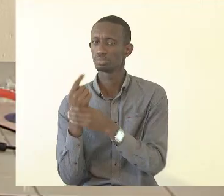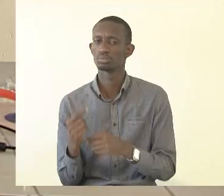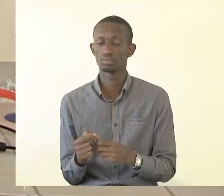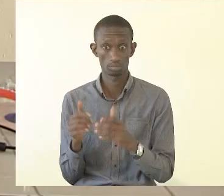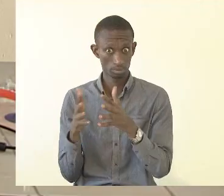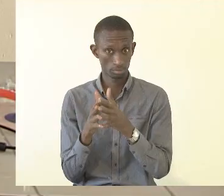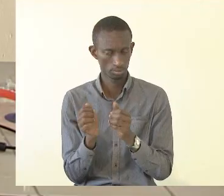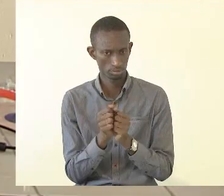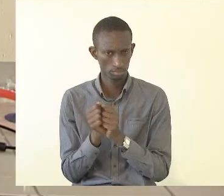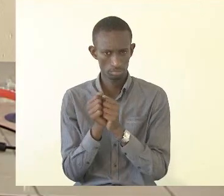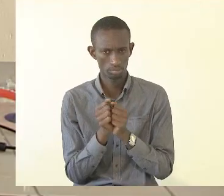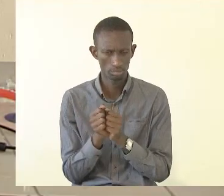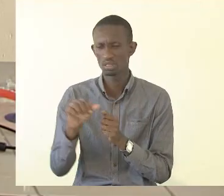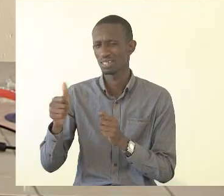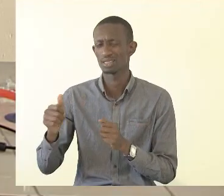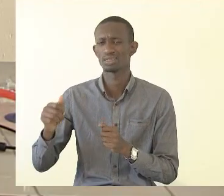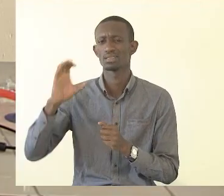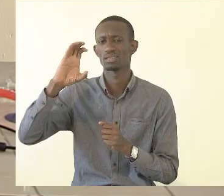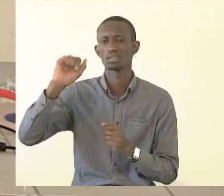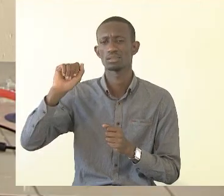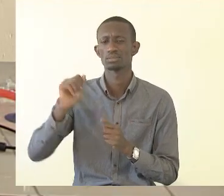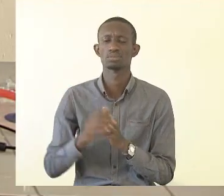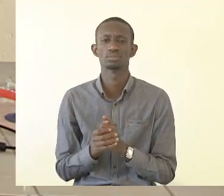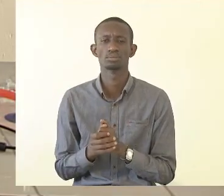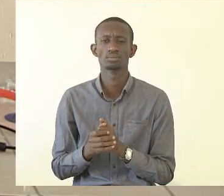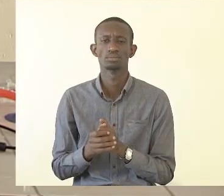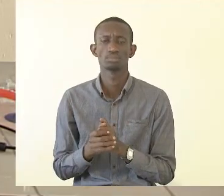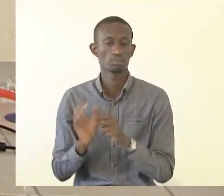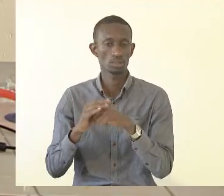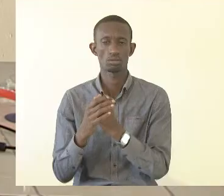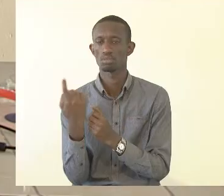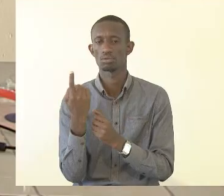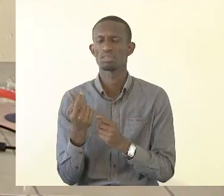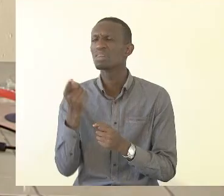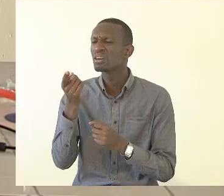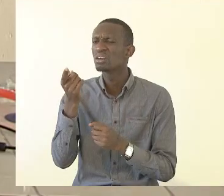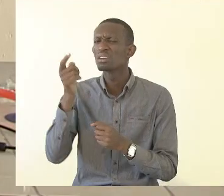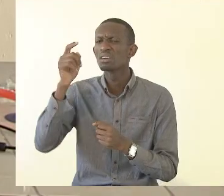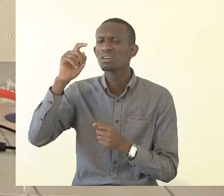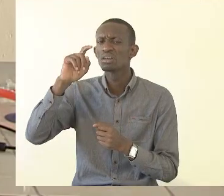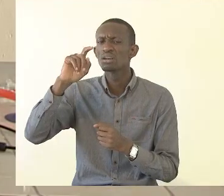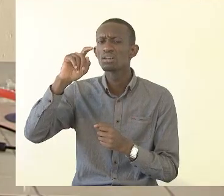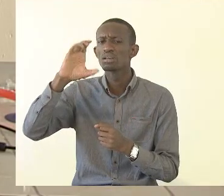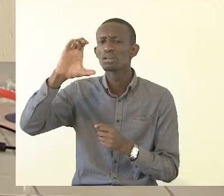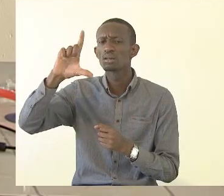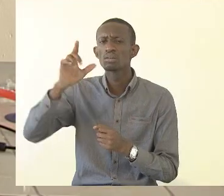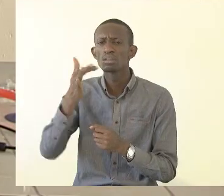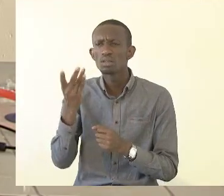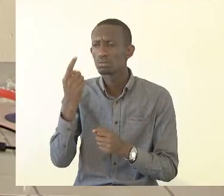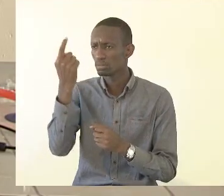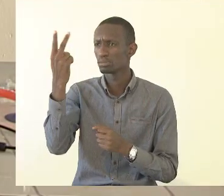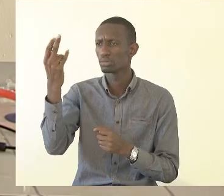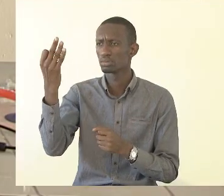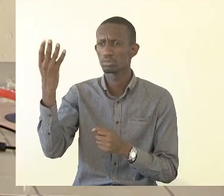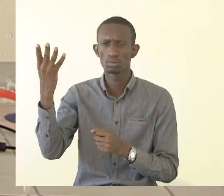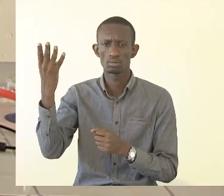to other carbon atoms with a single bond. So these, how many are these chlorine? 1, 2, 3, 4, 5, 6.